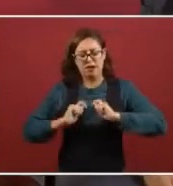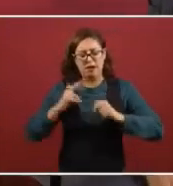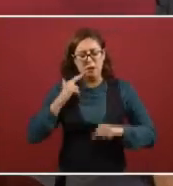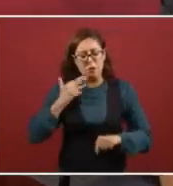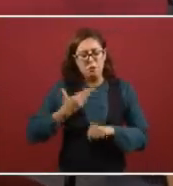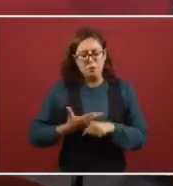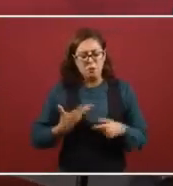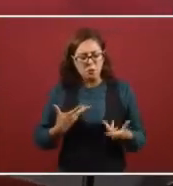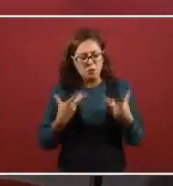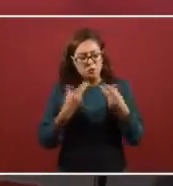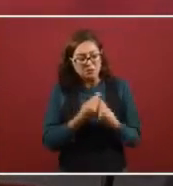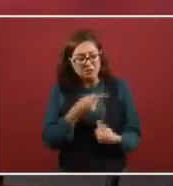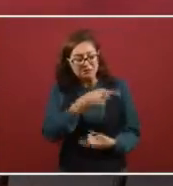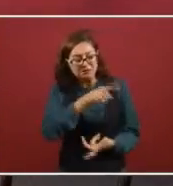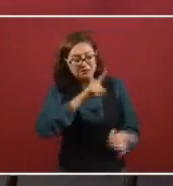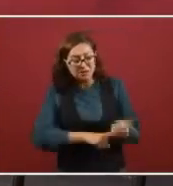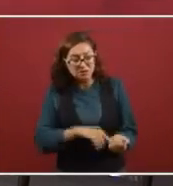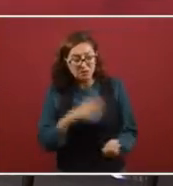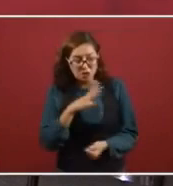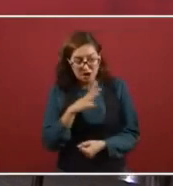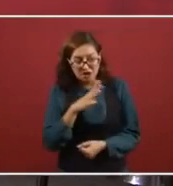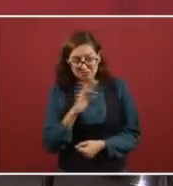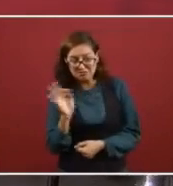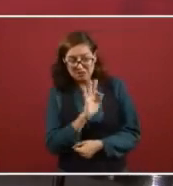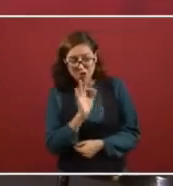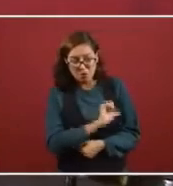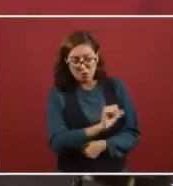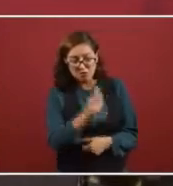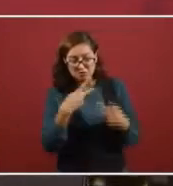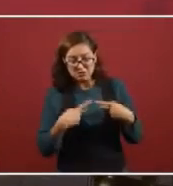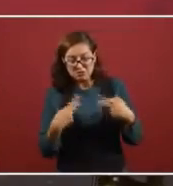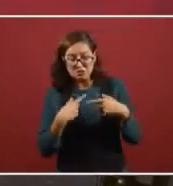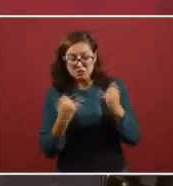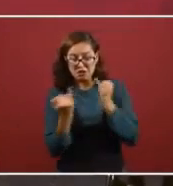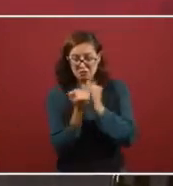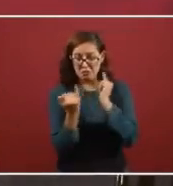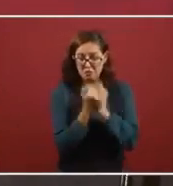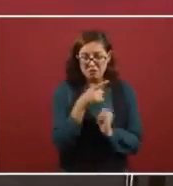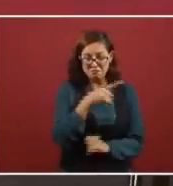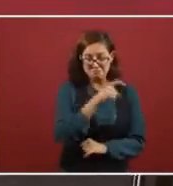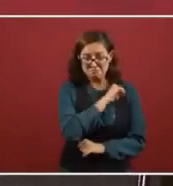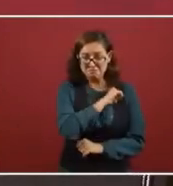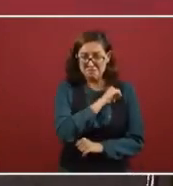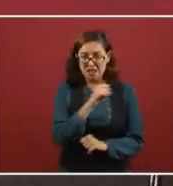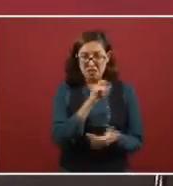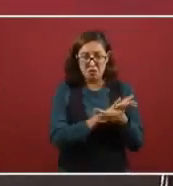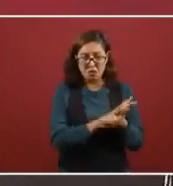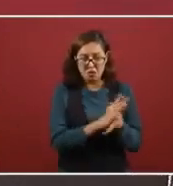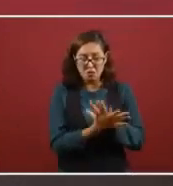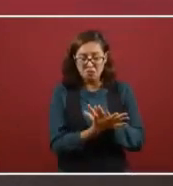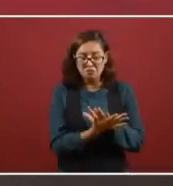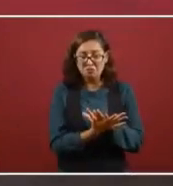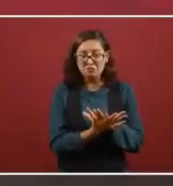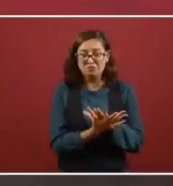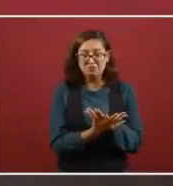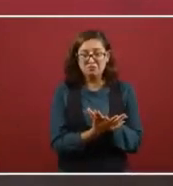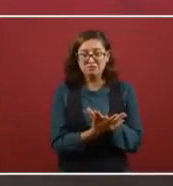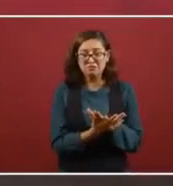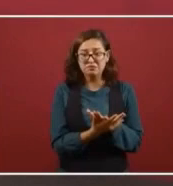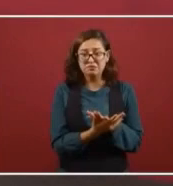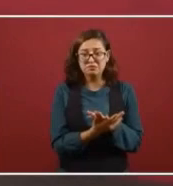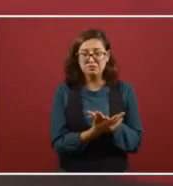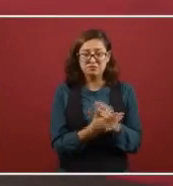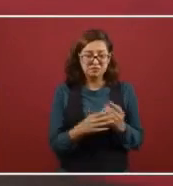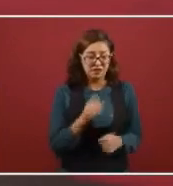in order to estimate if there's other people that are with this person, and